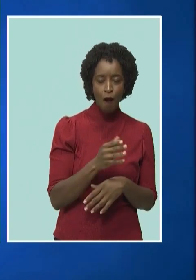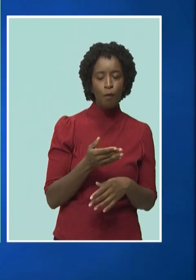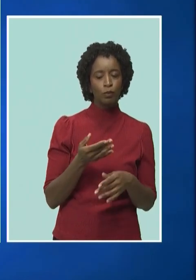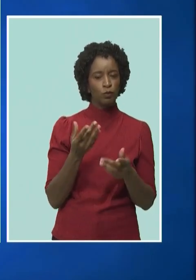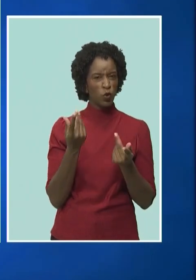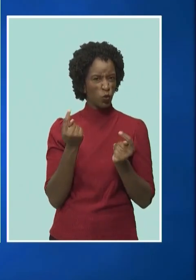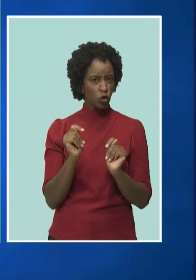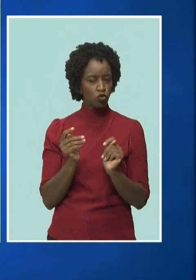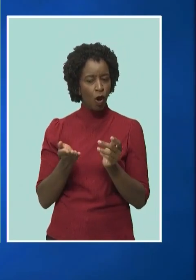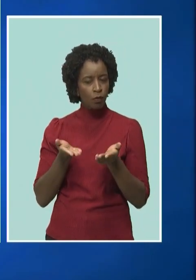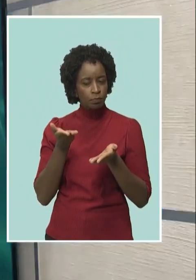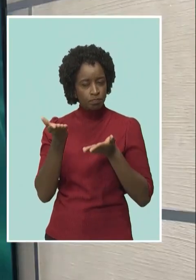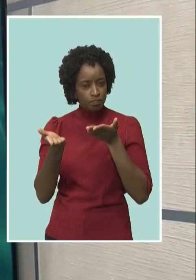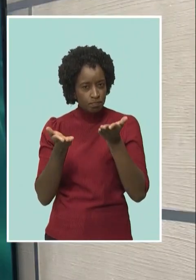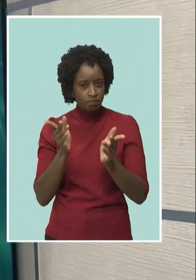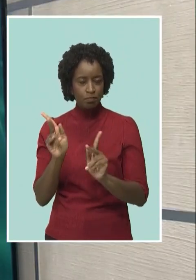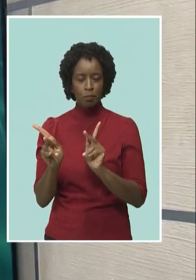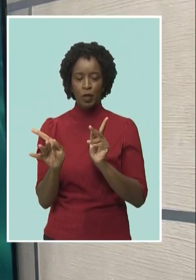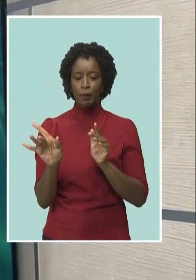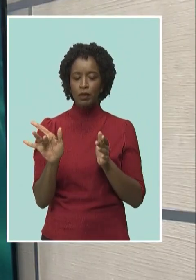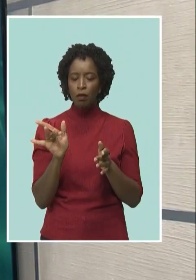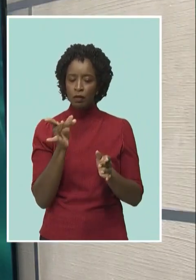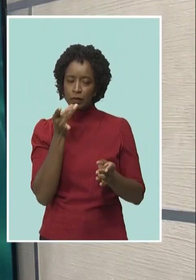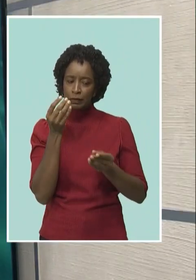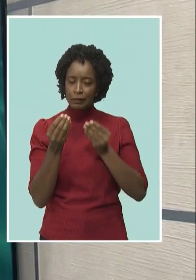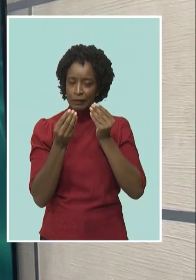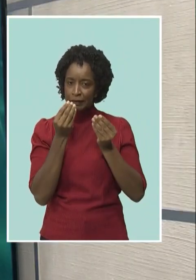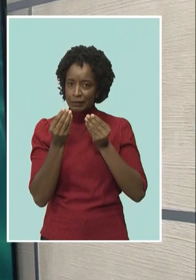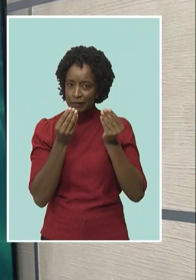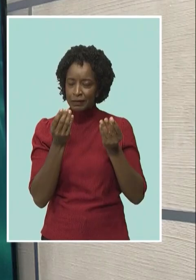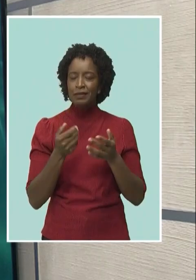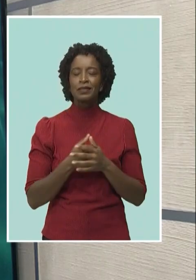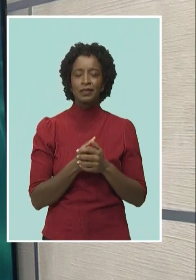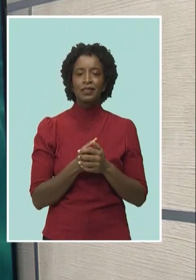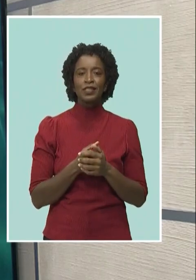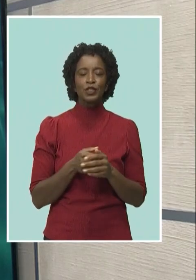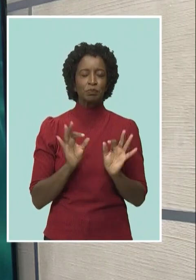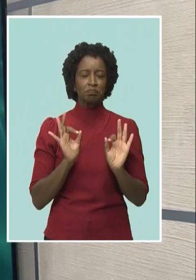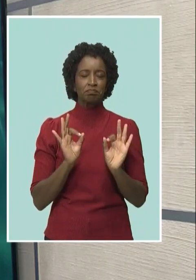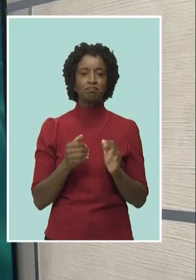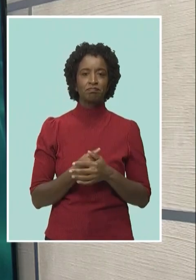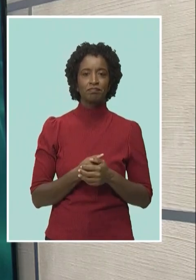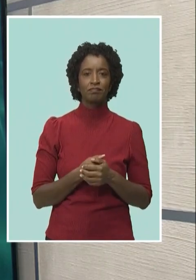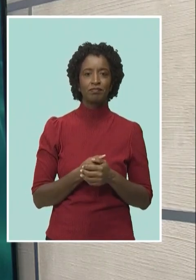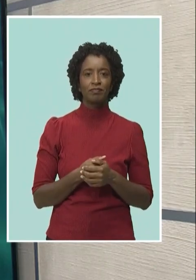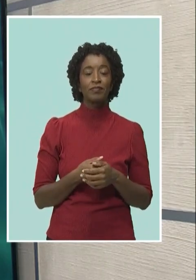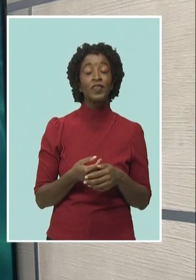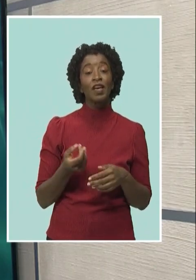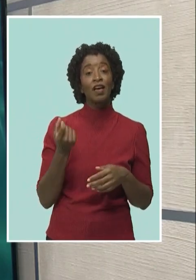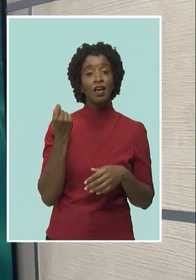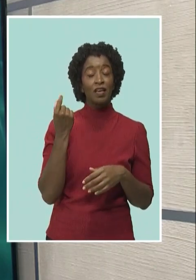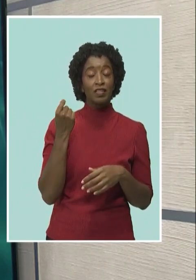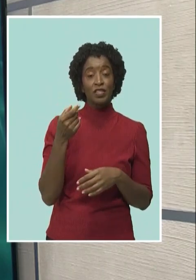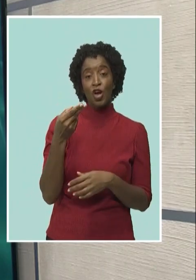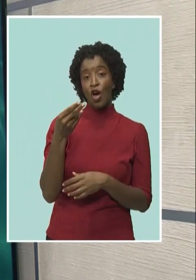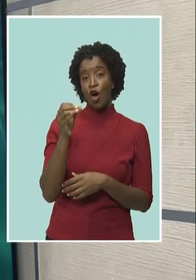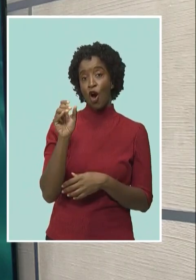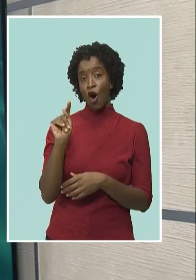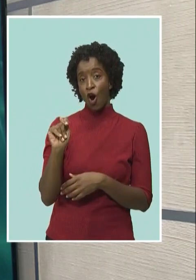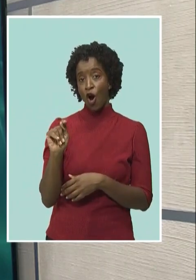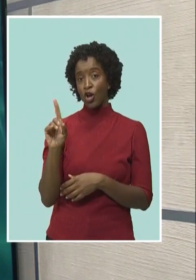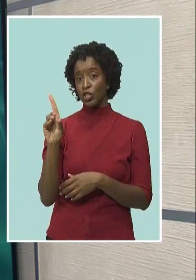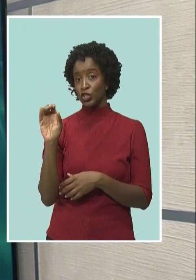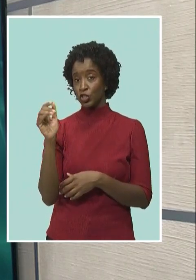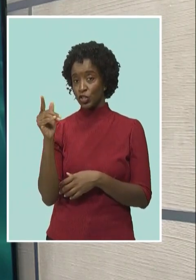about the lamb ham. Okay, everybody can settle down now. Hot dogs and wieners are back. Barbadians were without the products for nearly